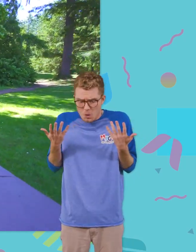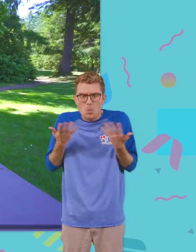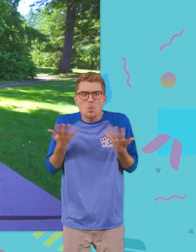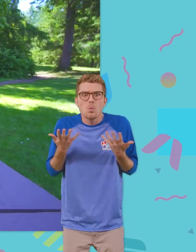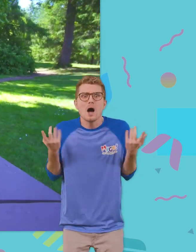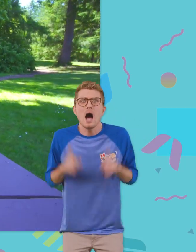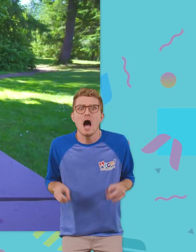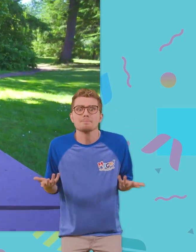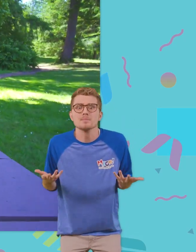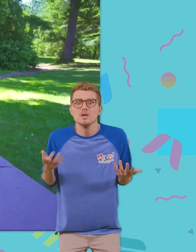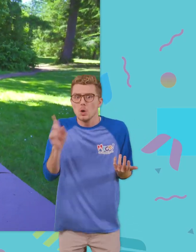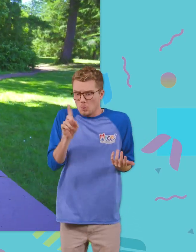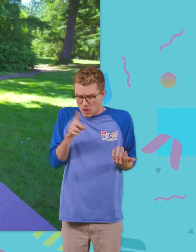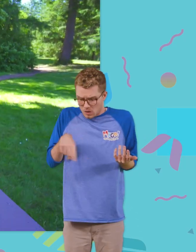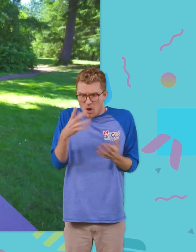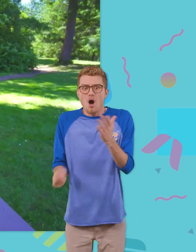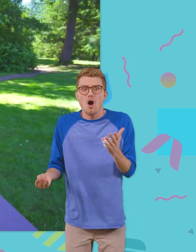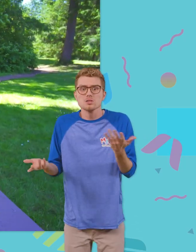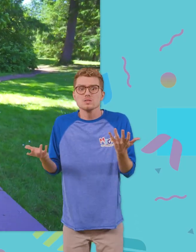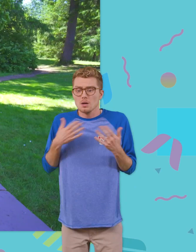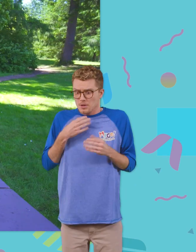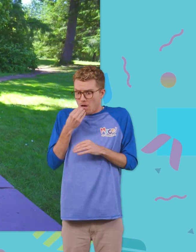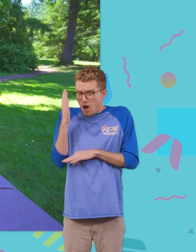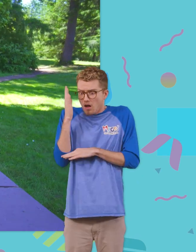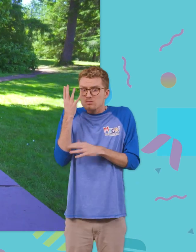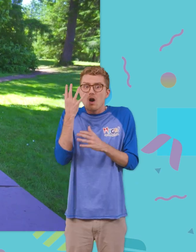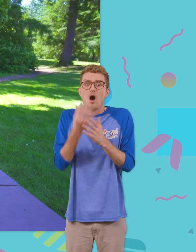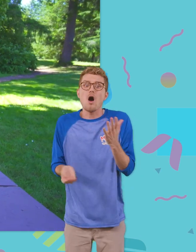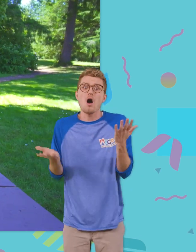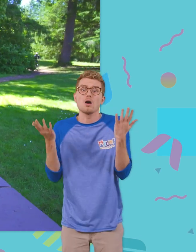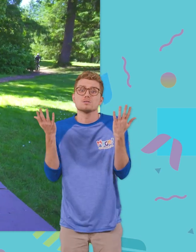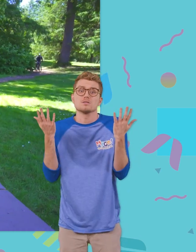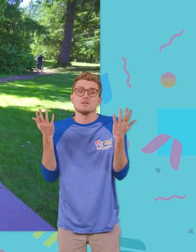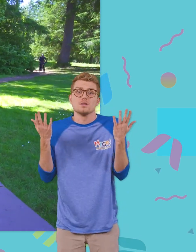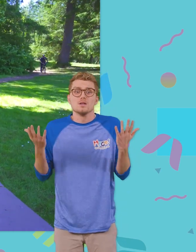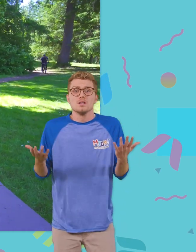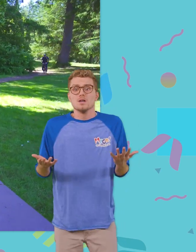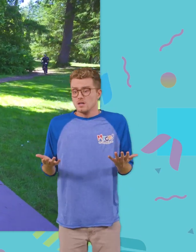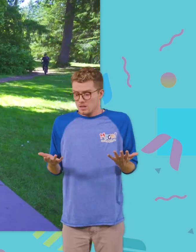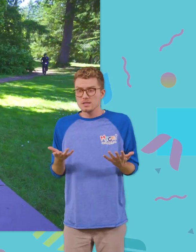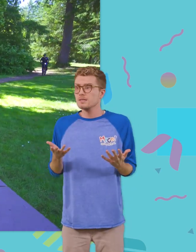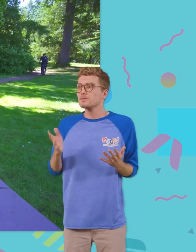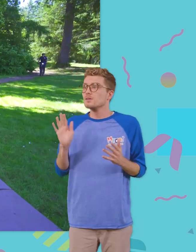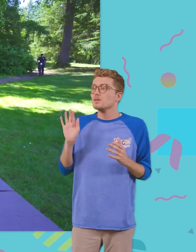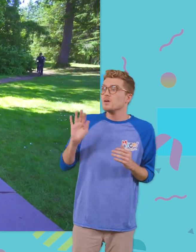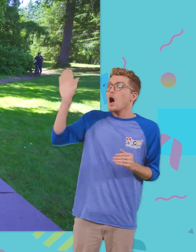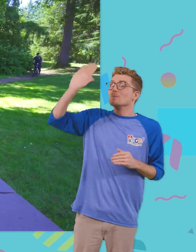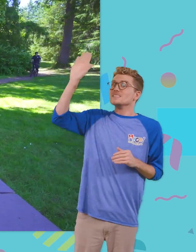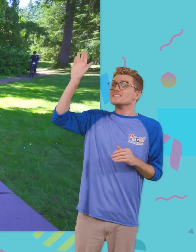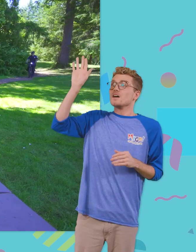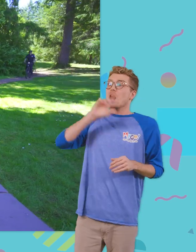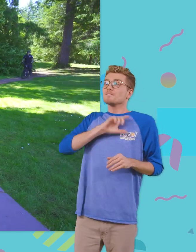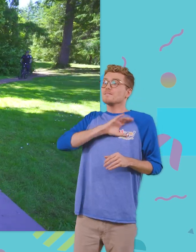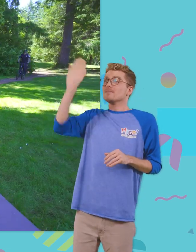Wow. Huh. Whoa! What happened? Where'd it go? Oh no! My lunch is gone!